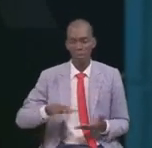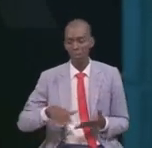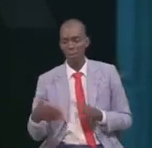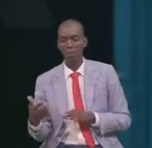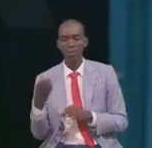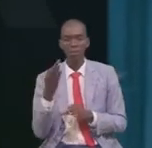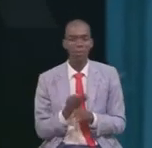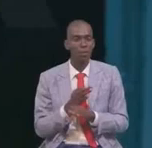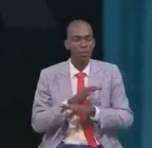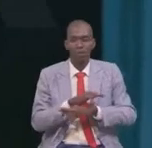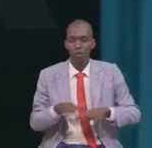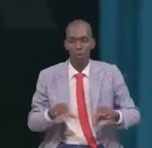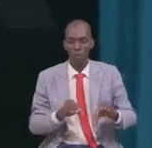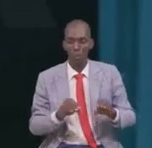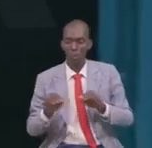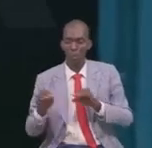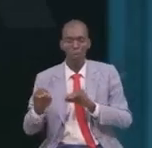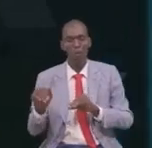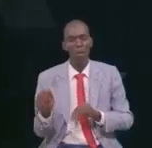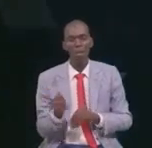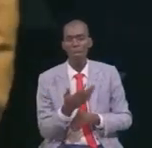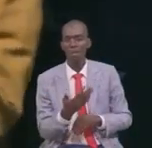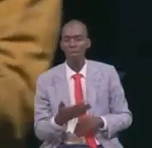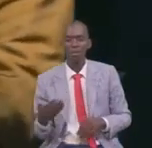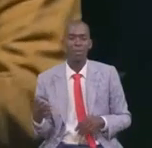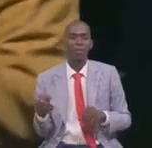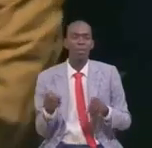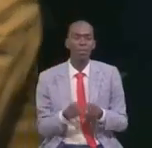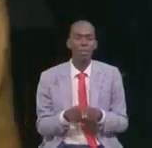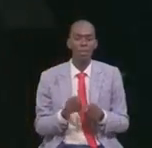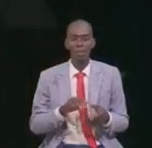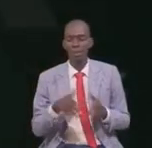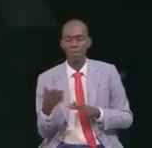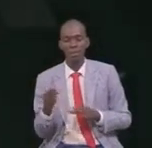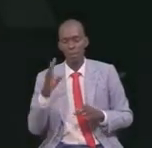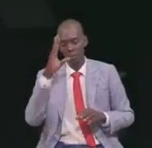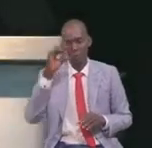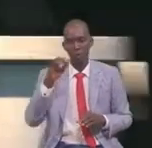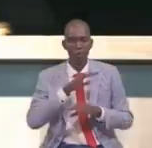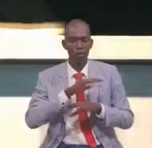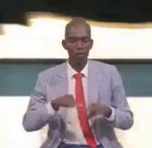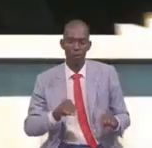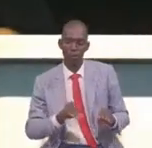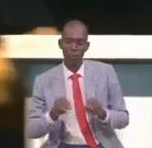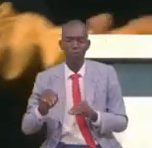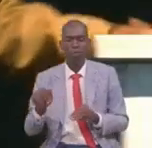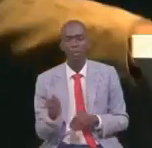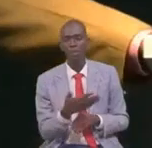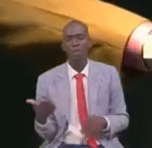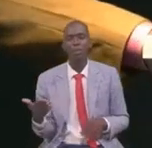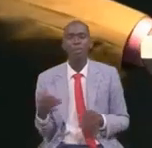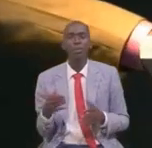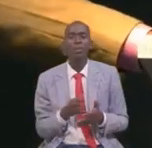faith don't move anything, like dead men don't move anything. It's